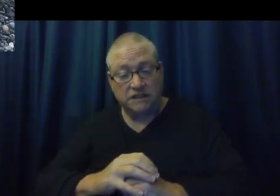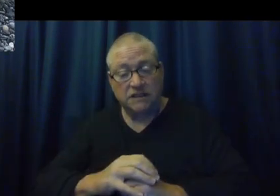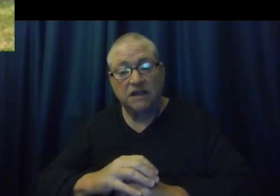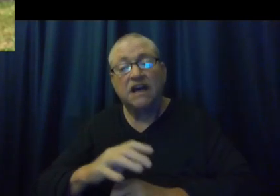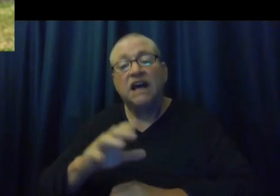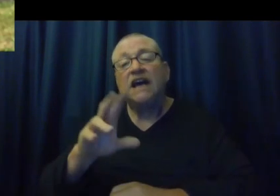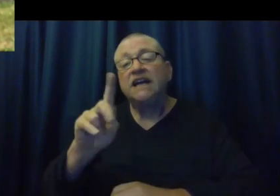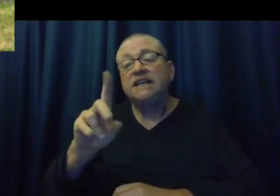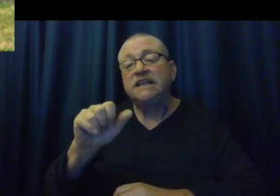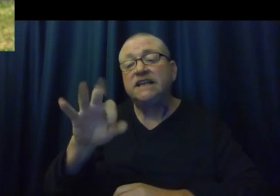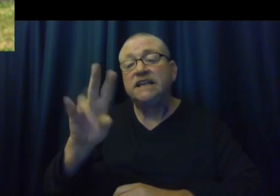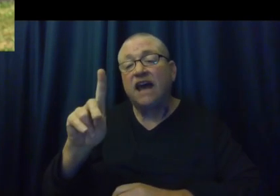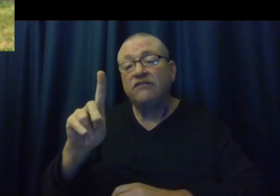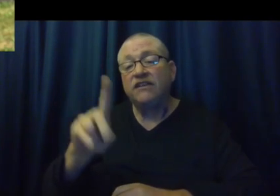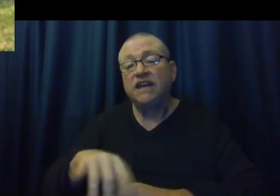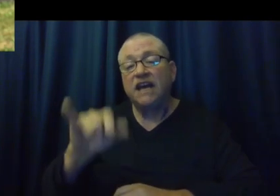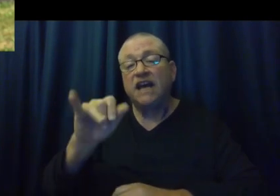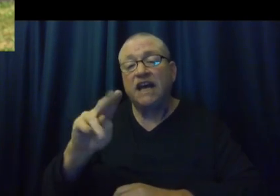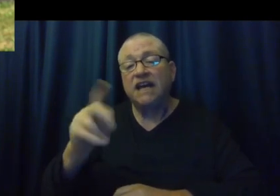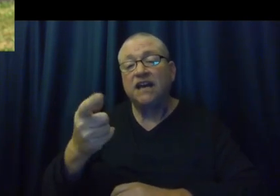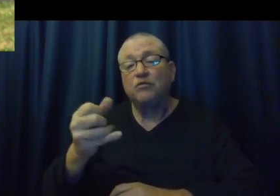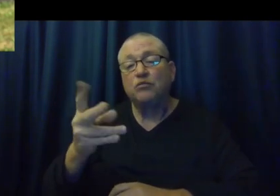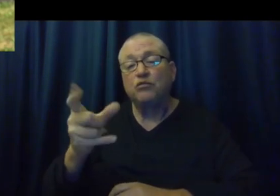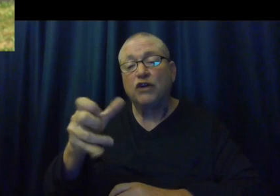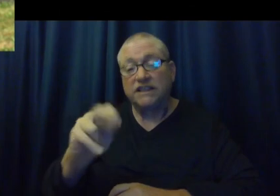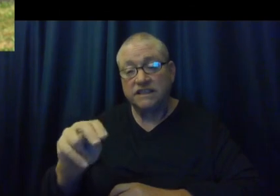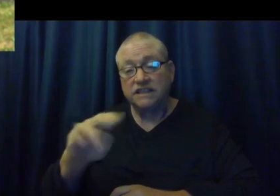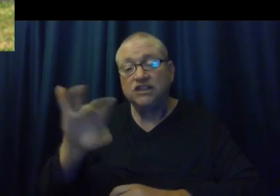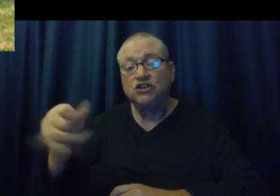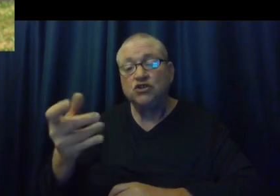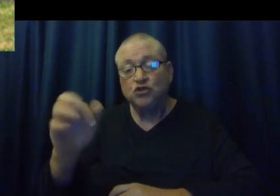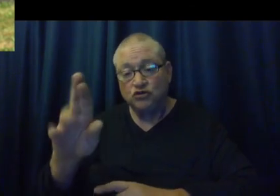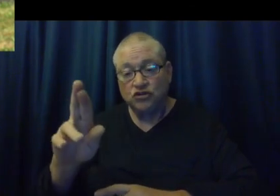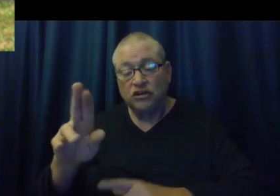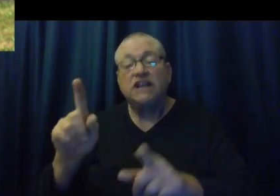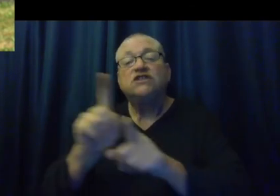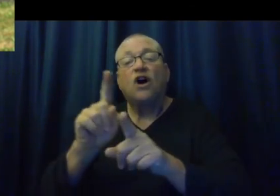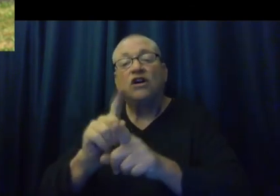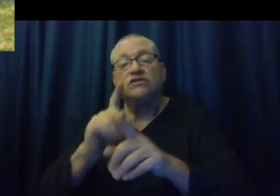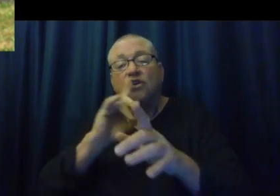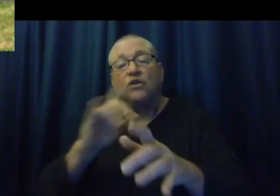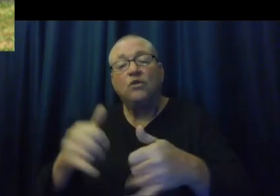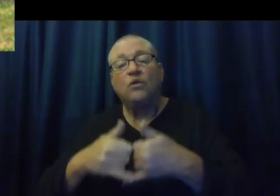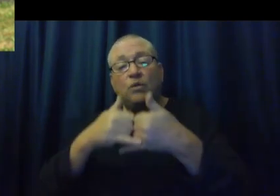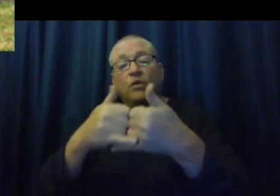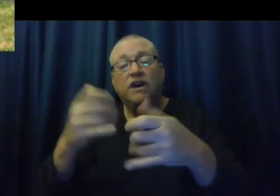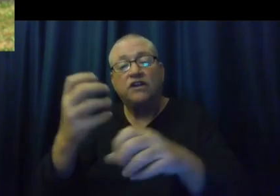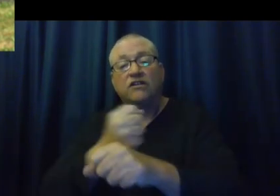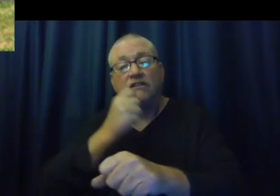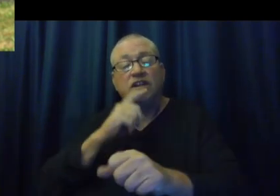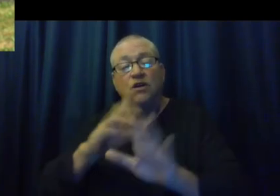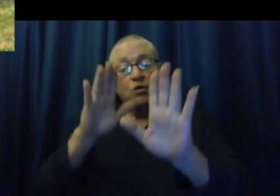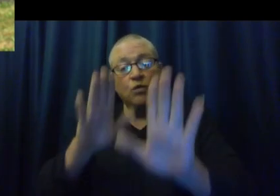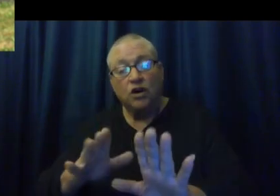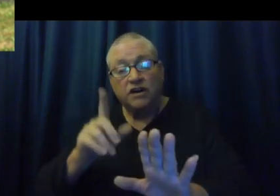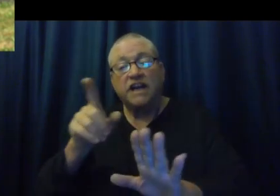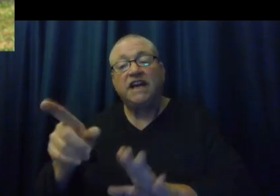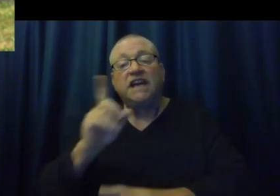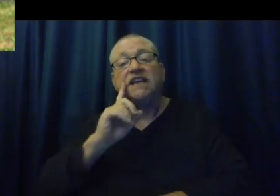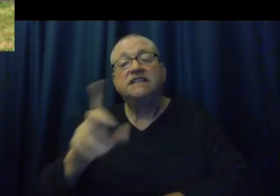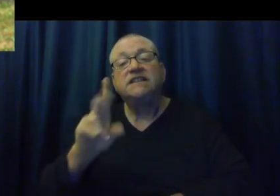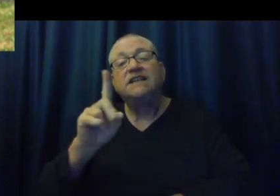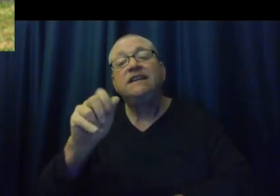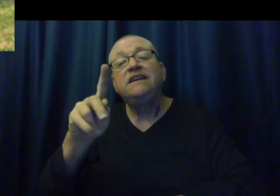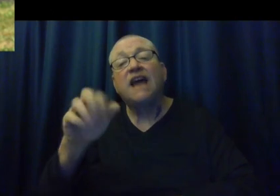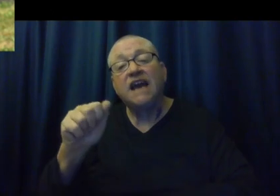employees. David Engebretson Jr. from WebTech is also a recipient of the President's Exceptional Effort Award. David